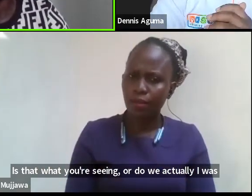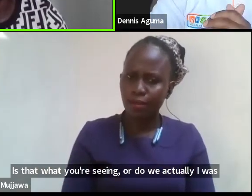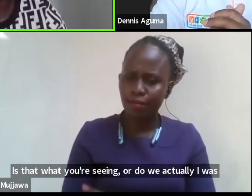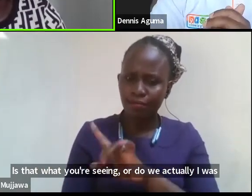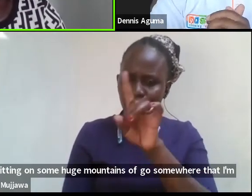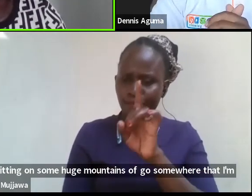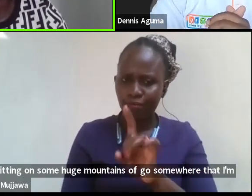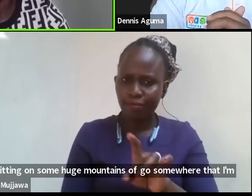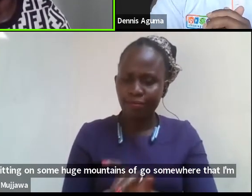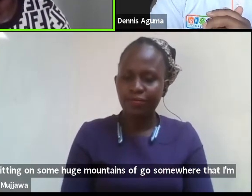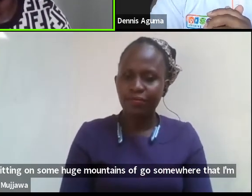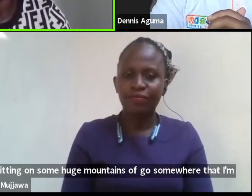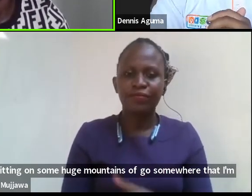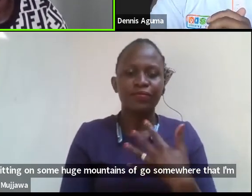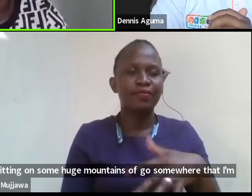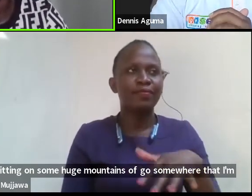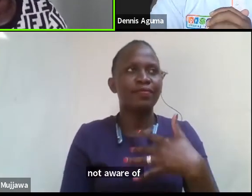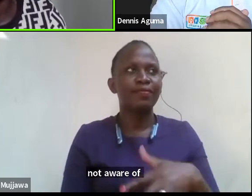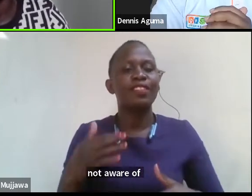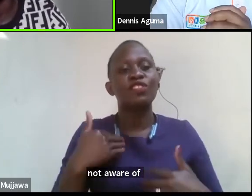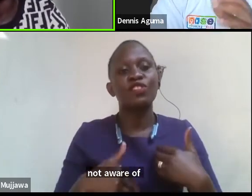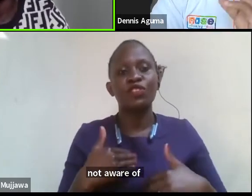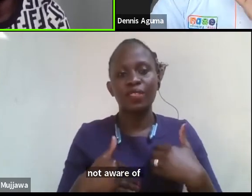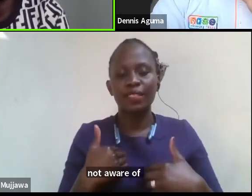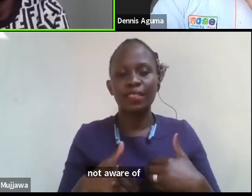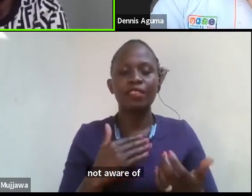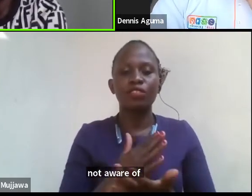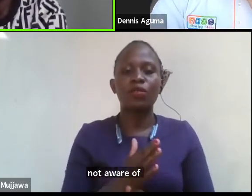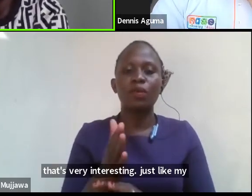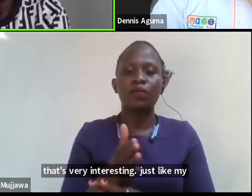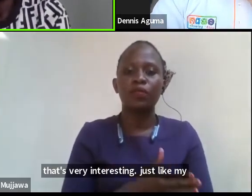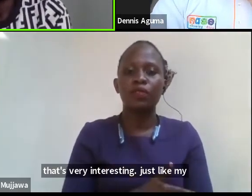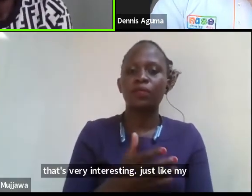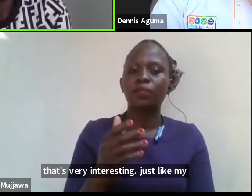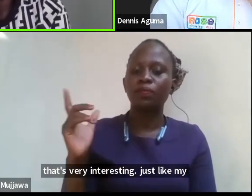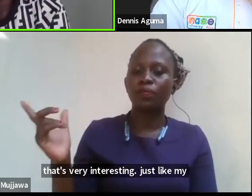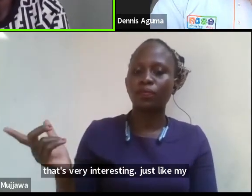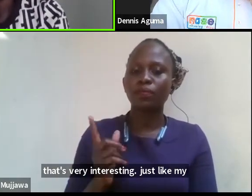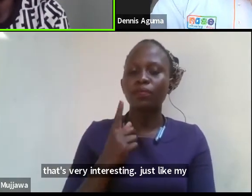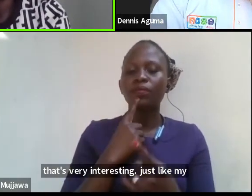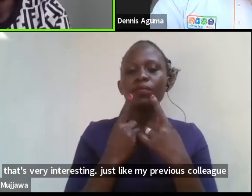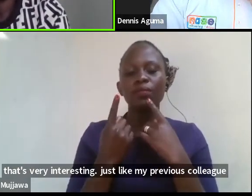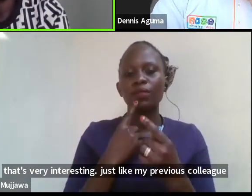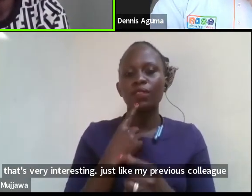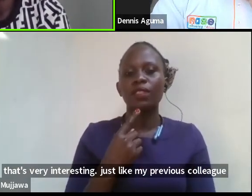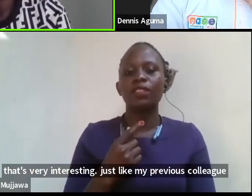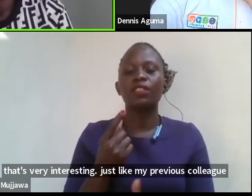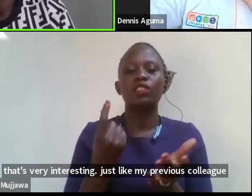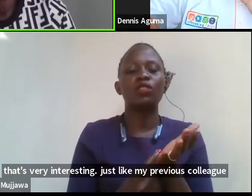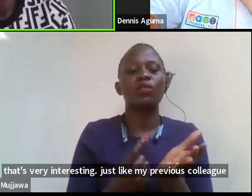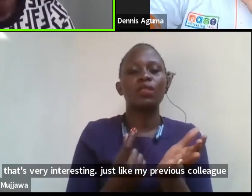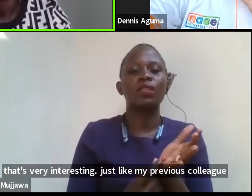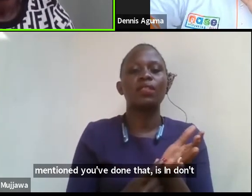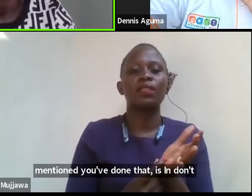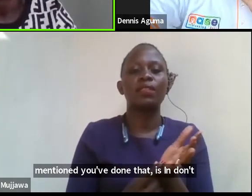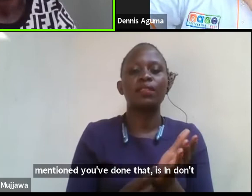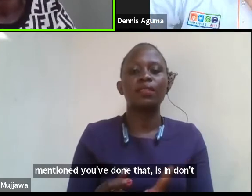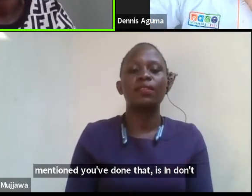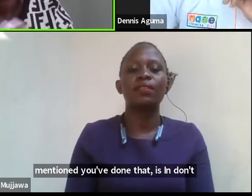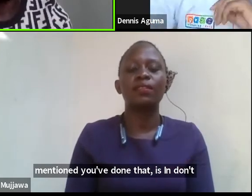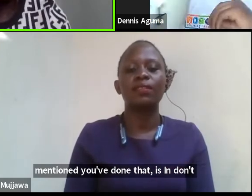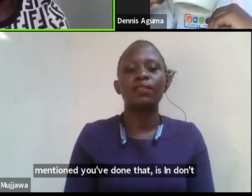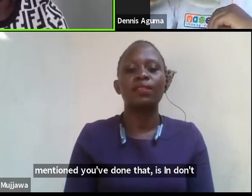That's very interesting. Just like my previous colleague mentioned, Uganda is endowed. I think Uganda,